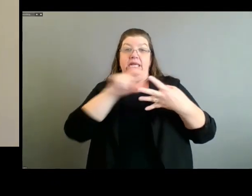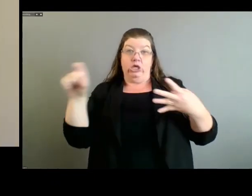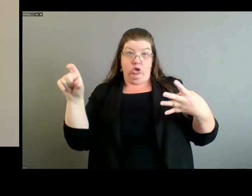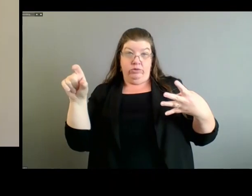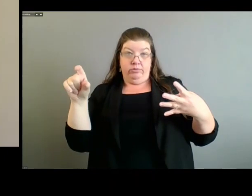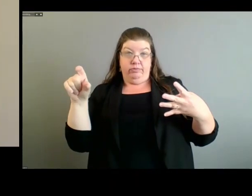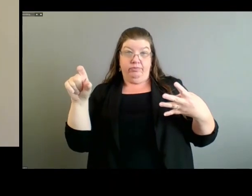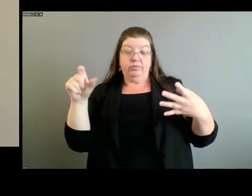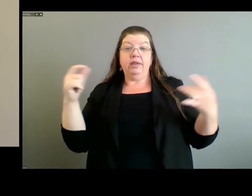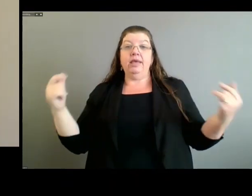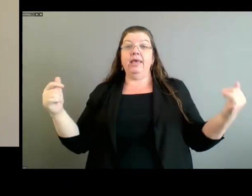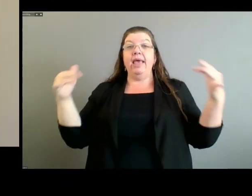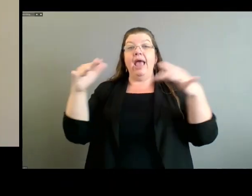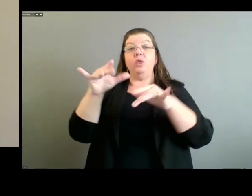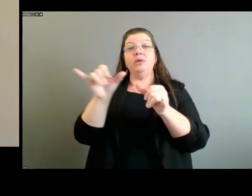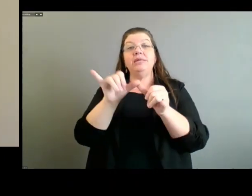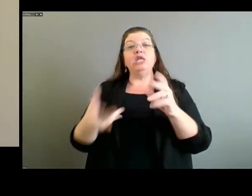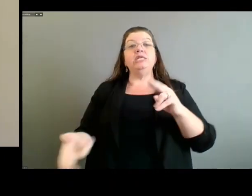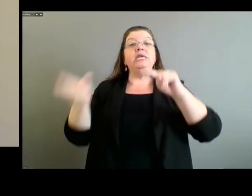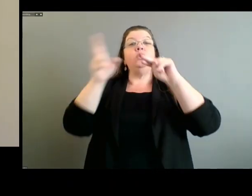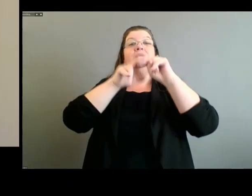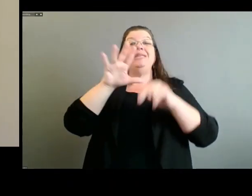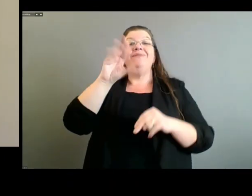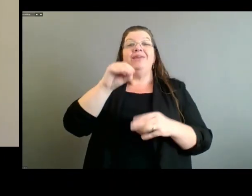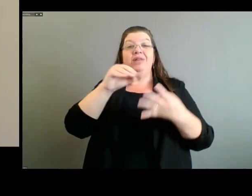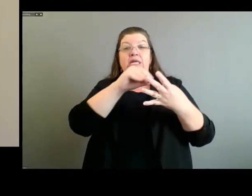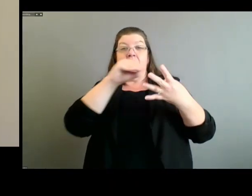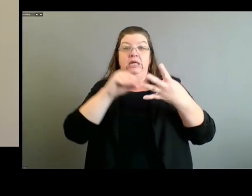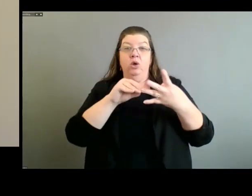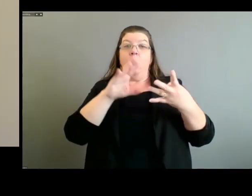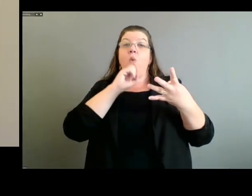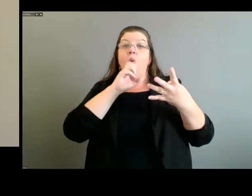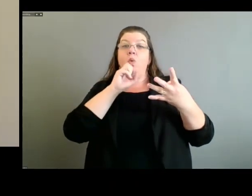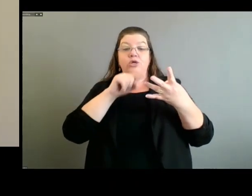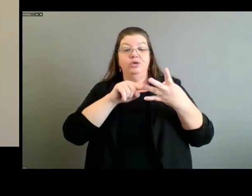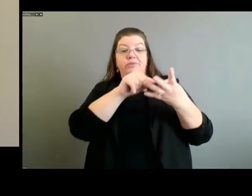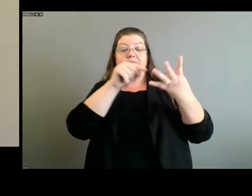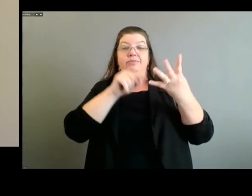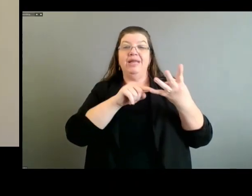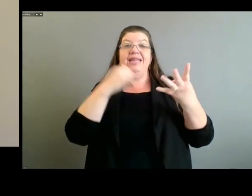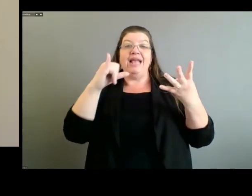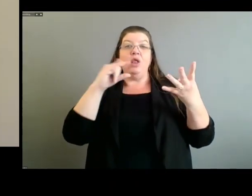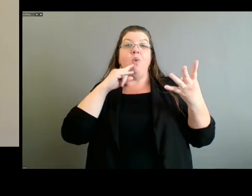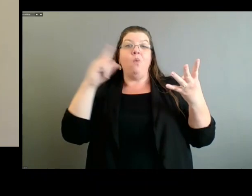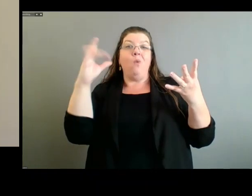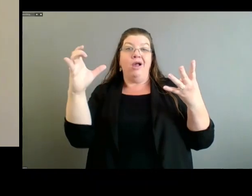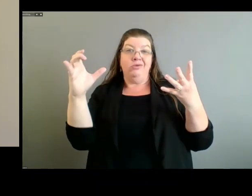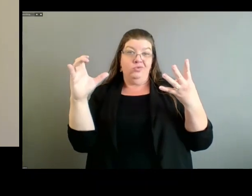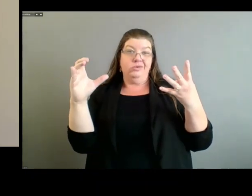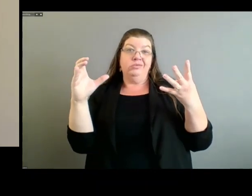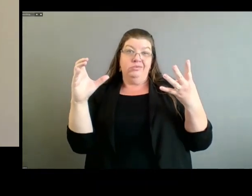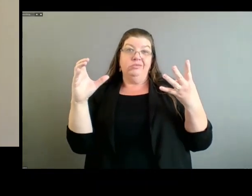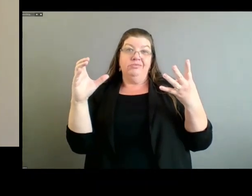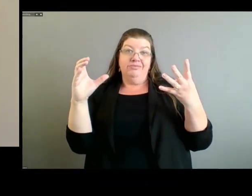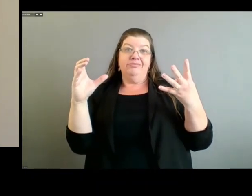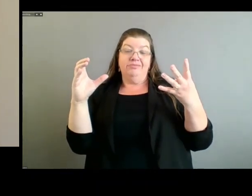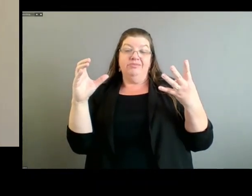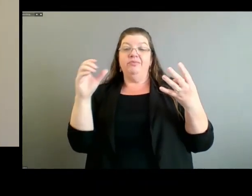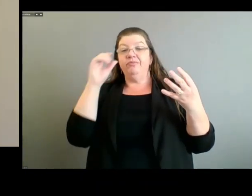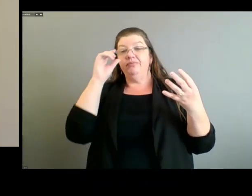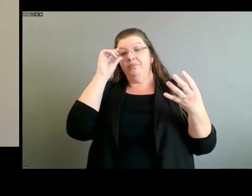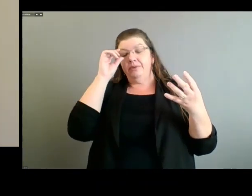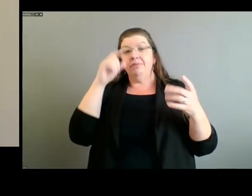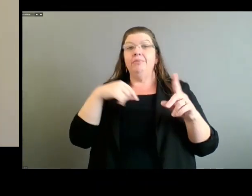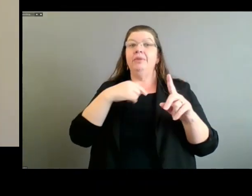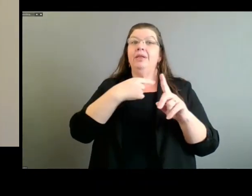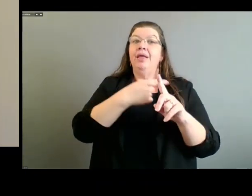The gathering size increases to 50 people in the orange and to 100 people in the yellow tiers. In